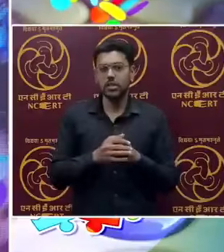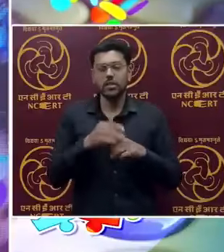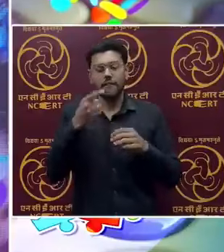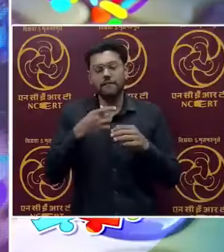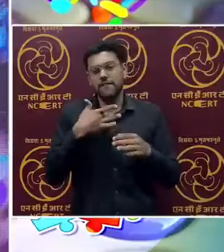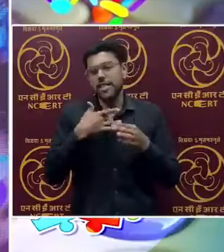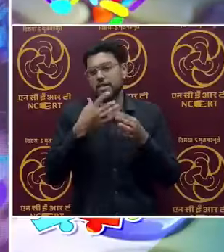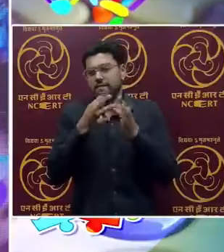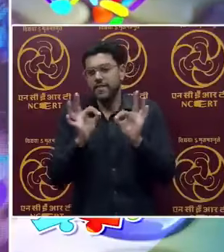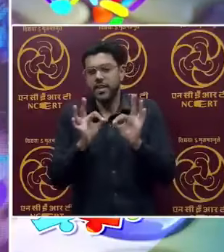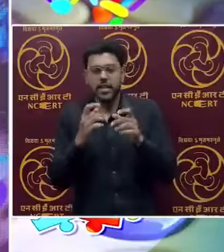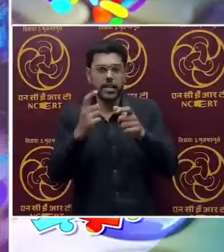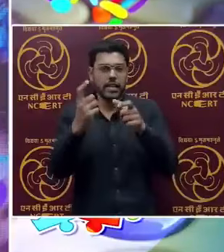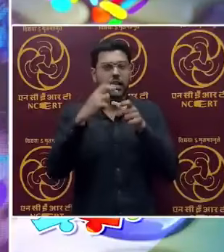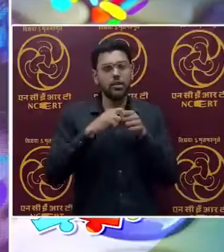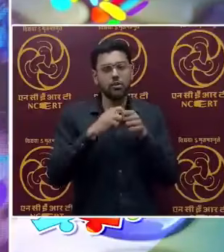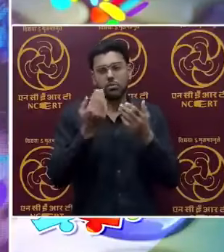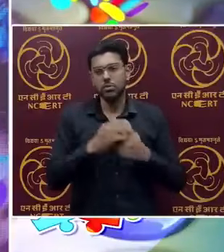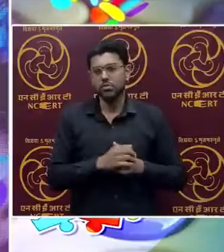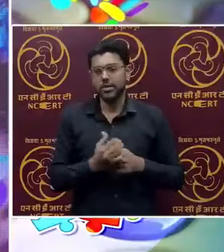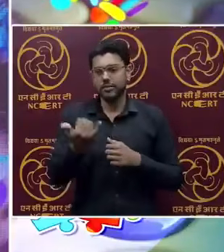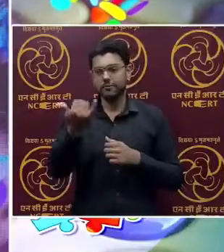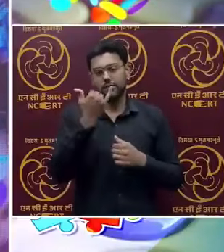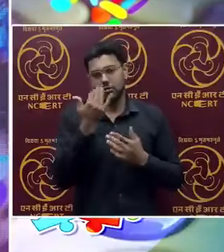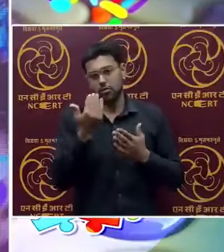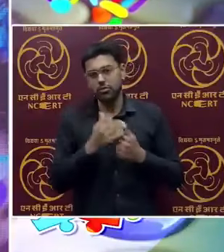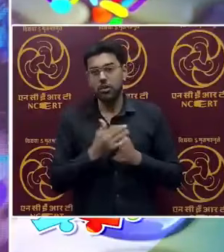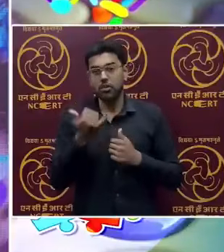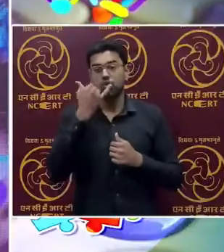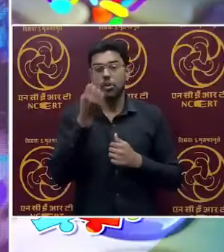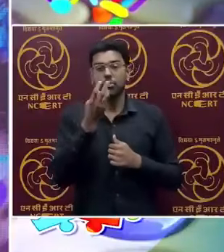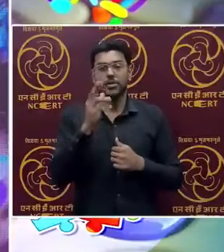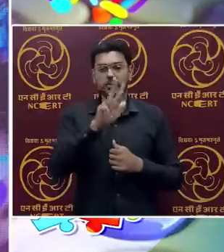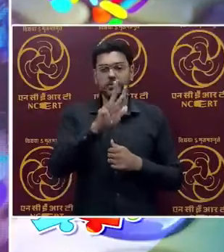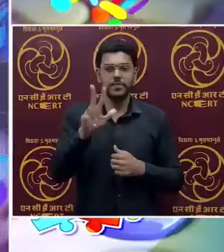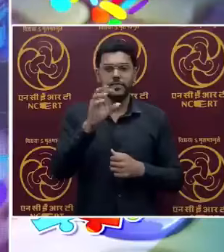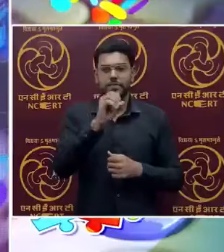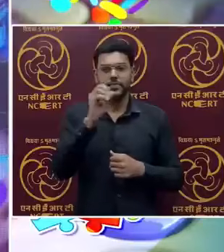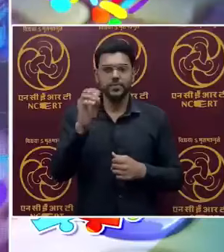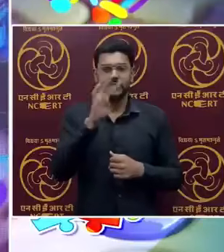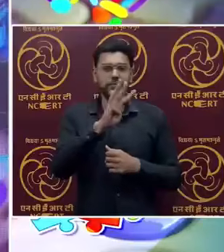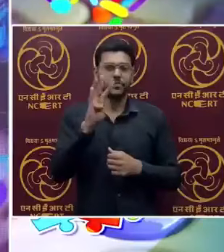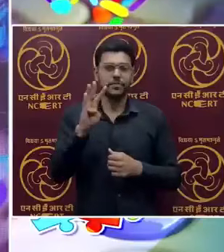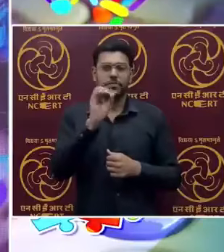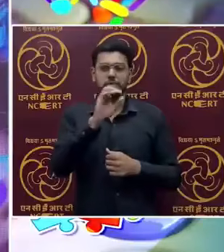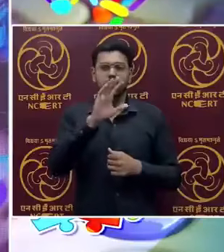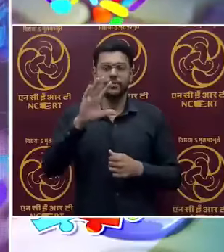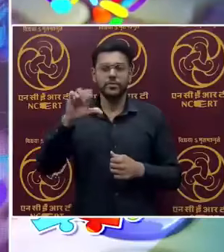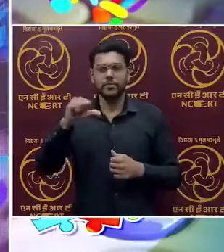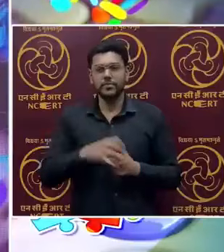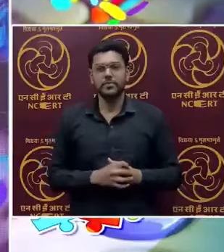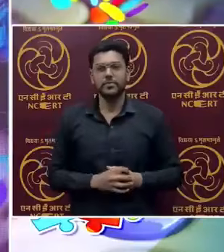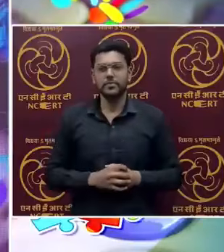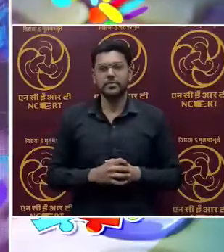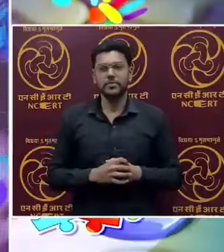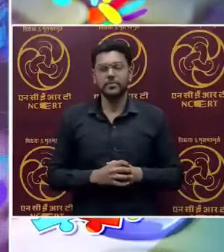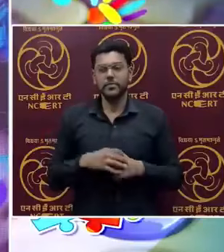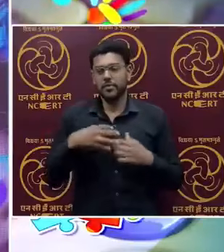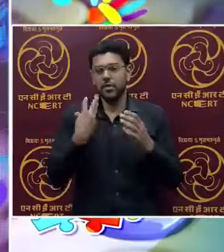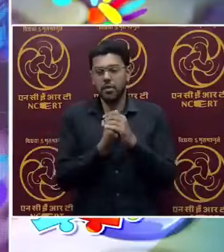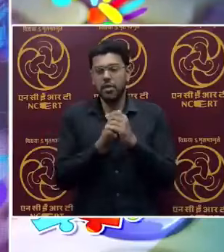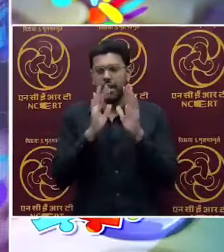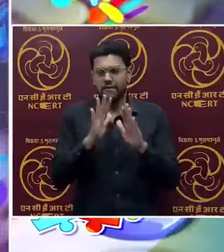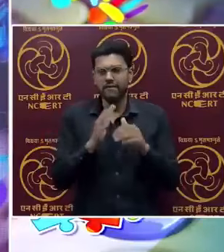free to get in touch with us and speak directly to our experts. Our phone number is 880044 0559. We also